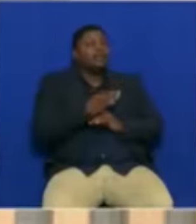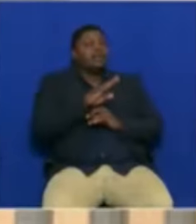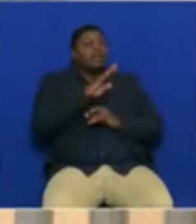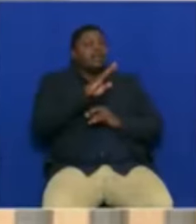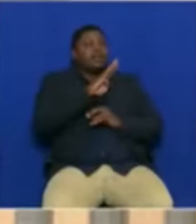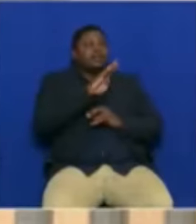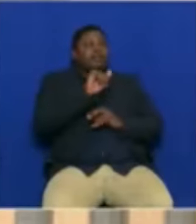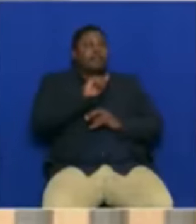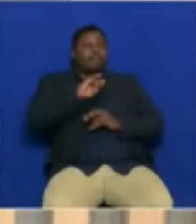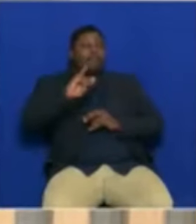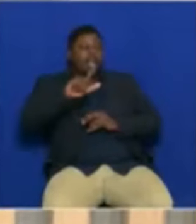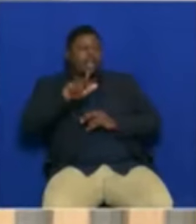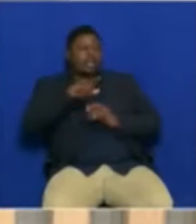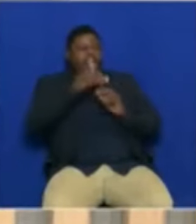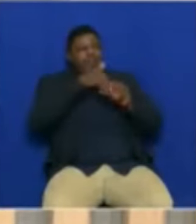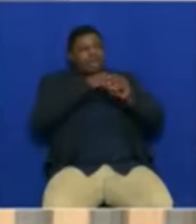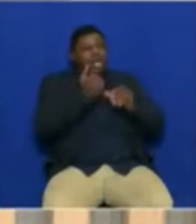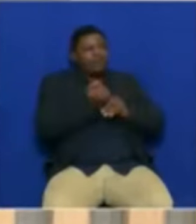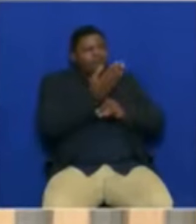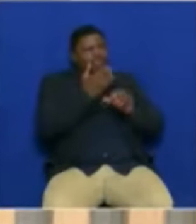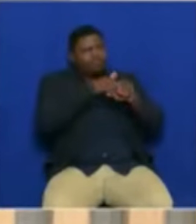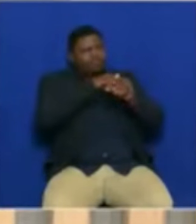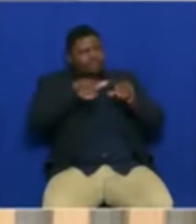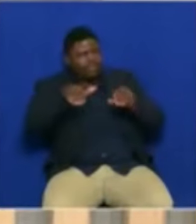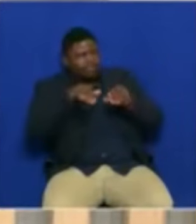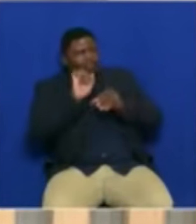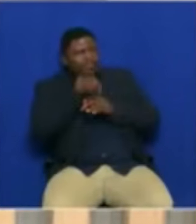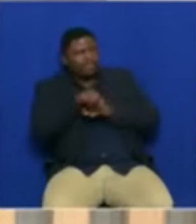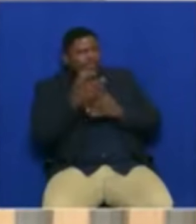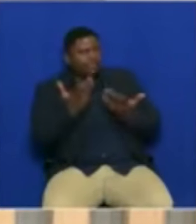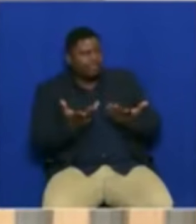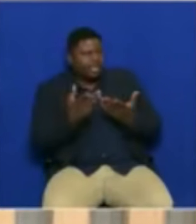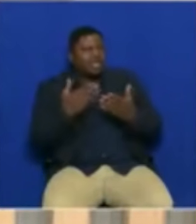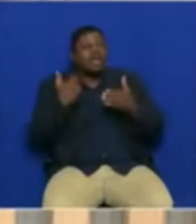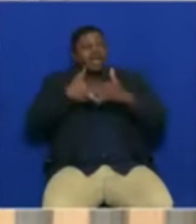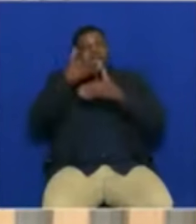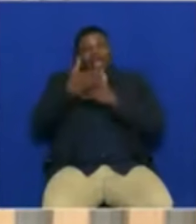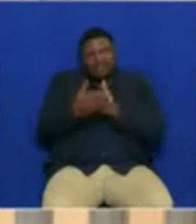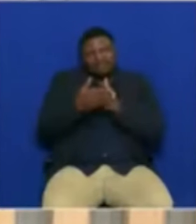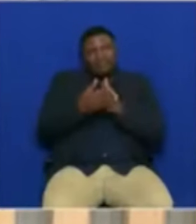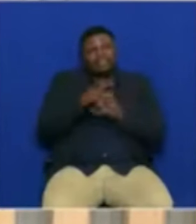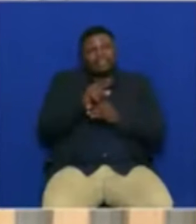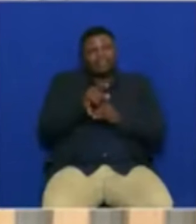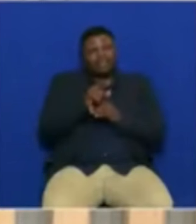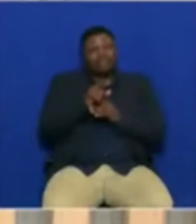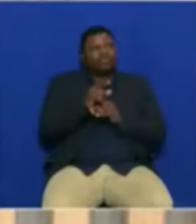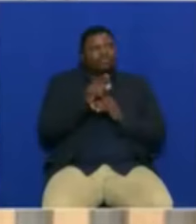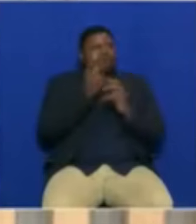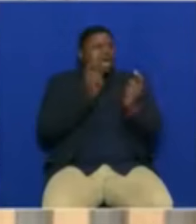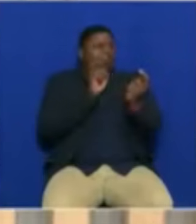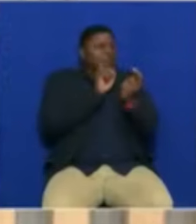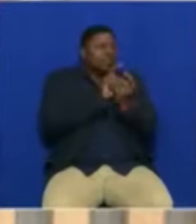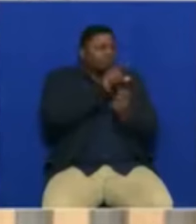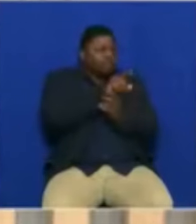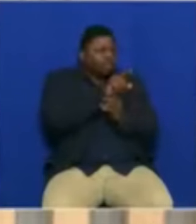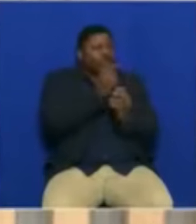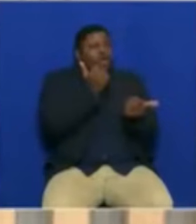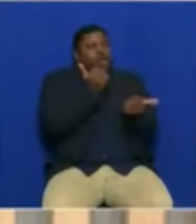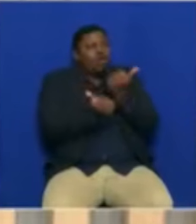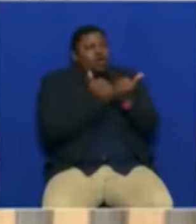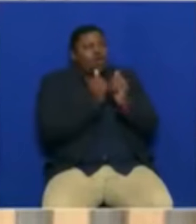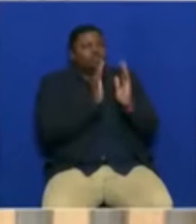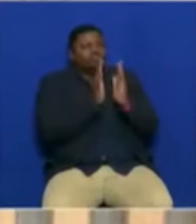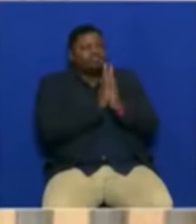they then approached the court to amend the bail conditions. Okay. That's where we are at. For